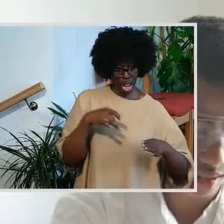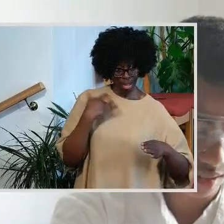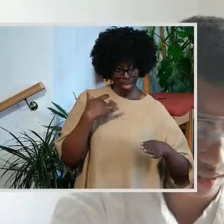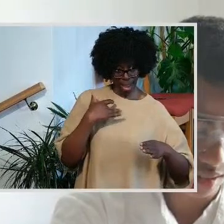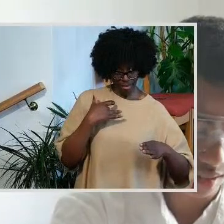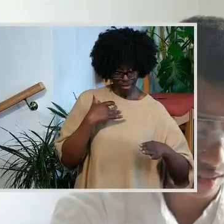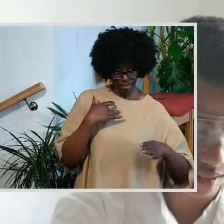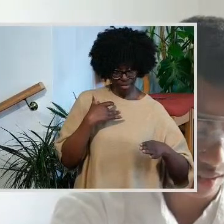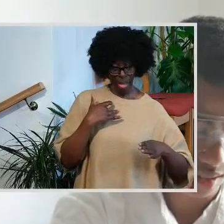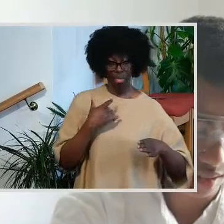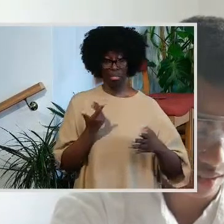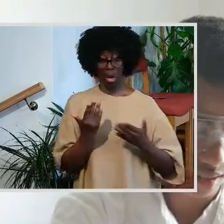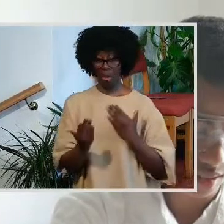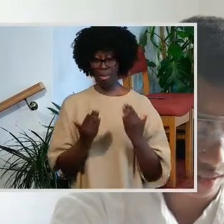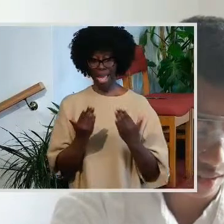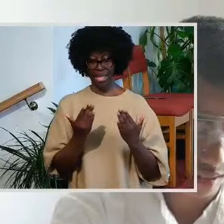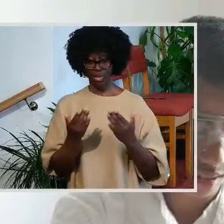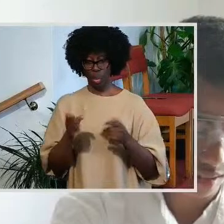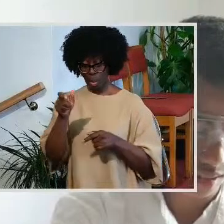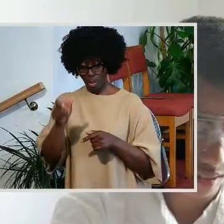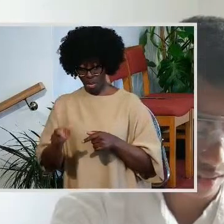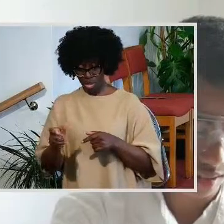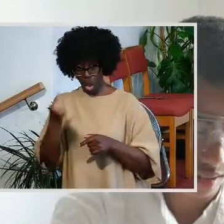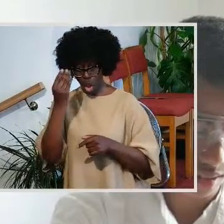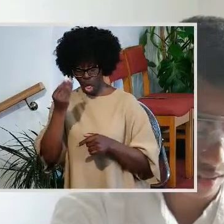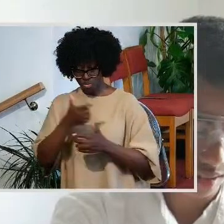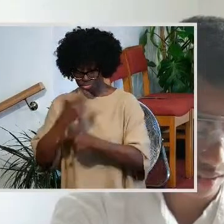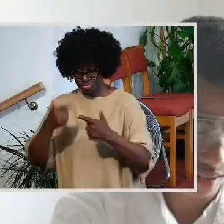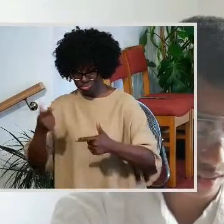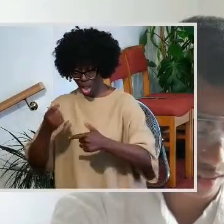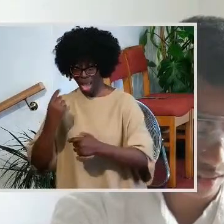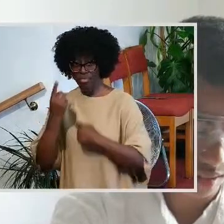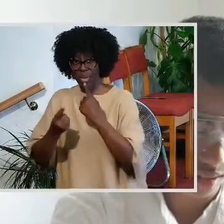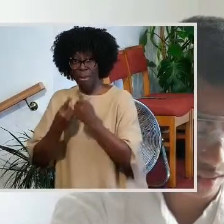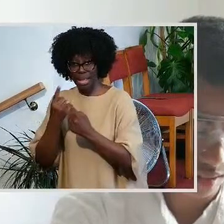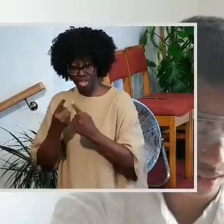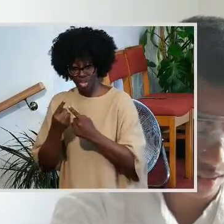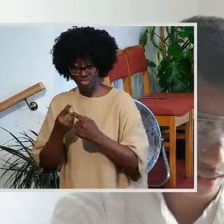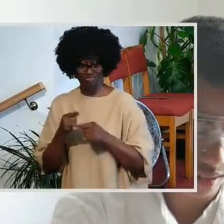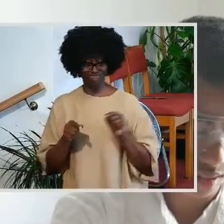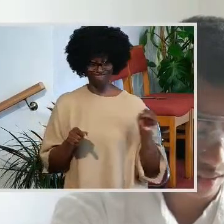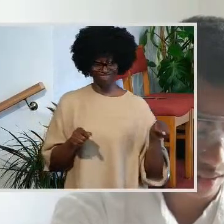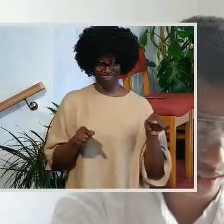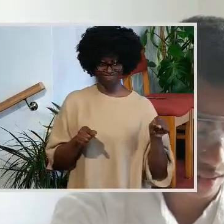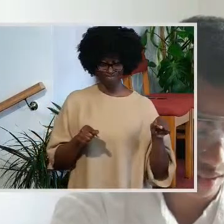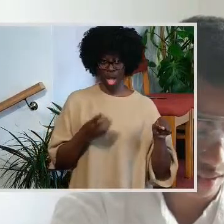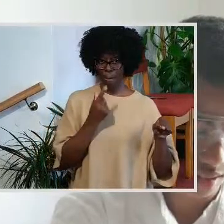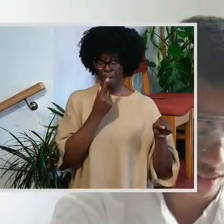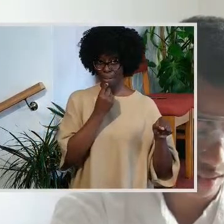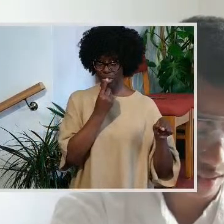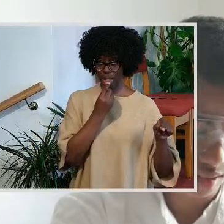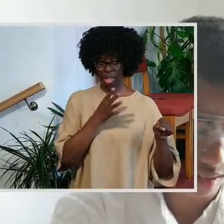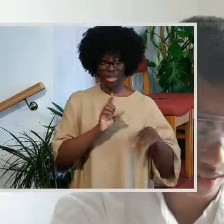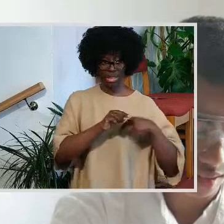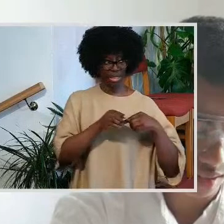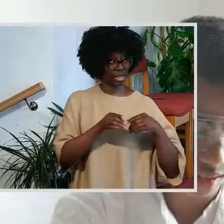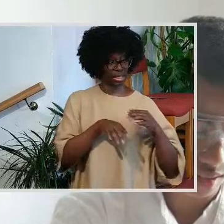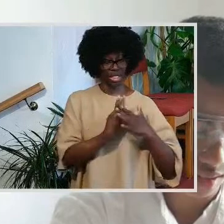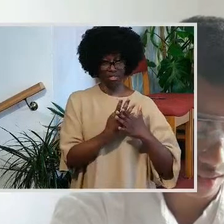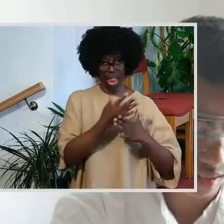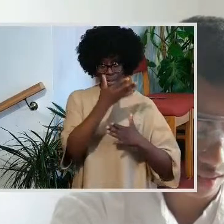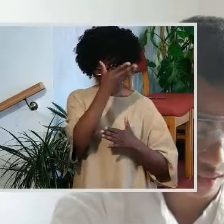this is really important, and we need to encourage our children. I was really pleased to see, the Pathfinder Bible experience. Our church did that as